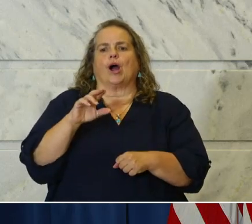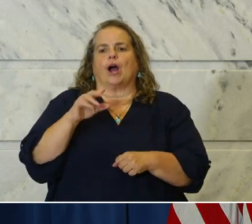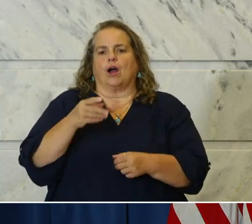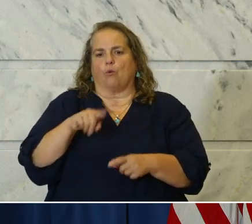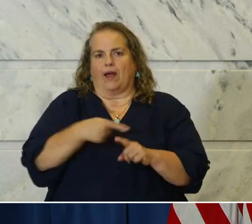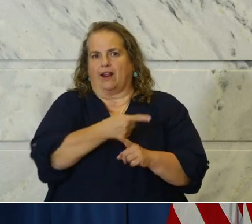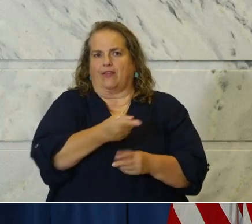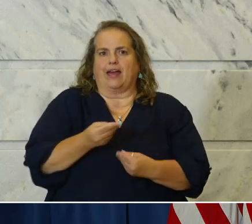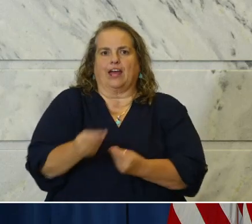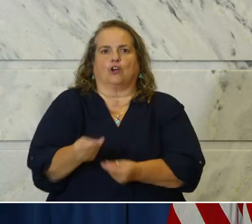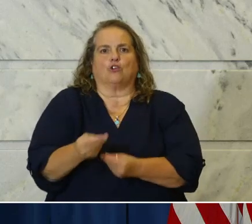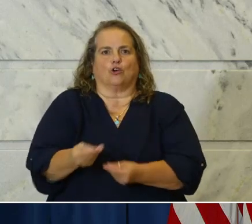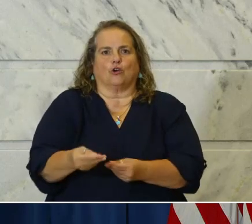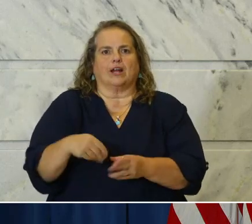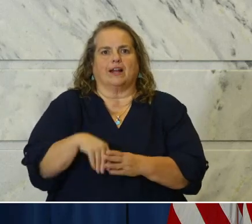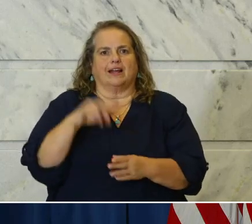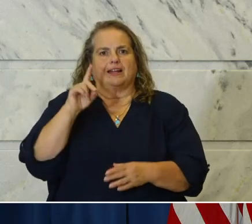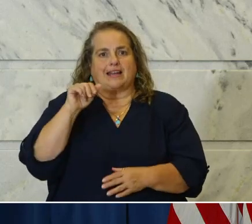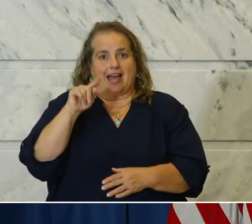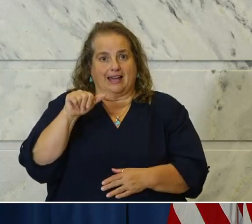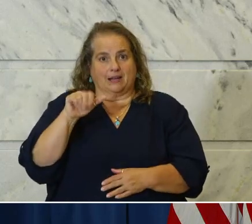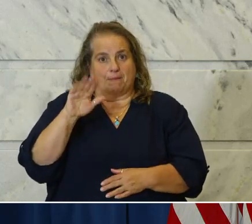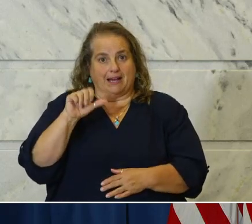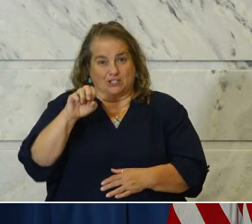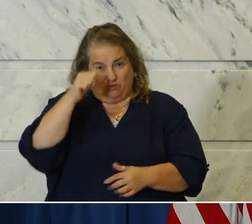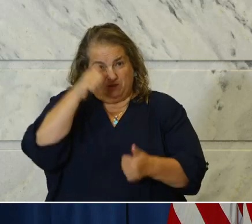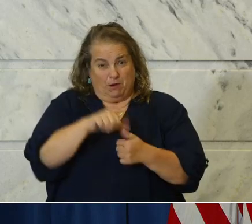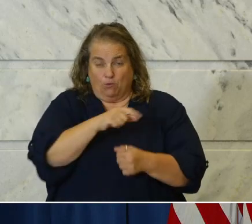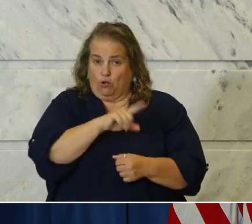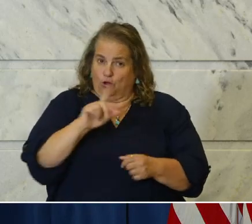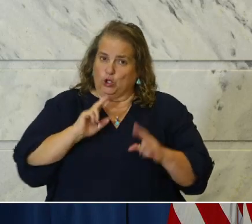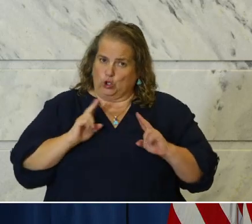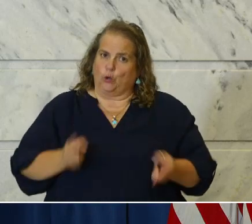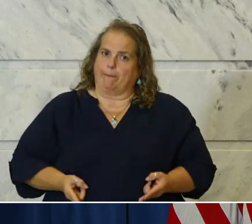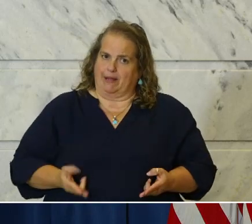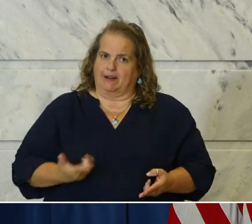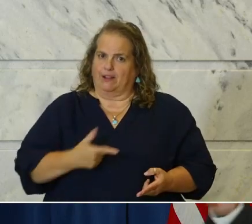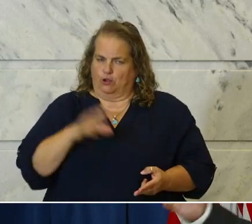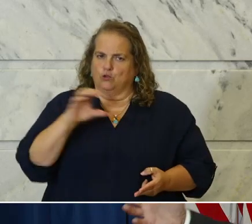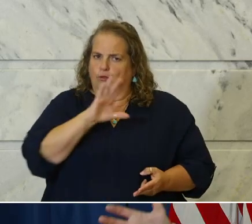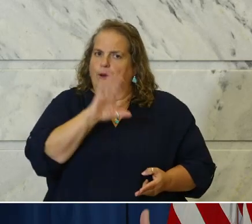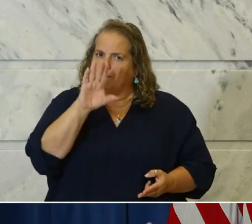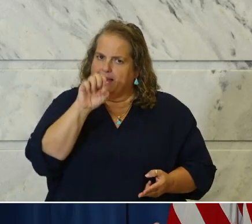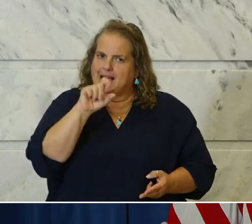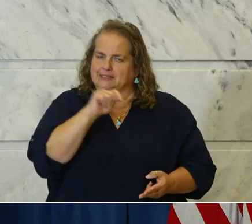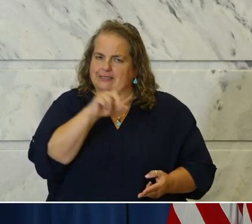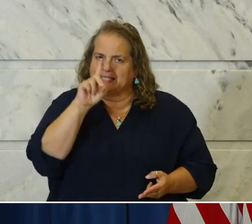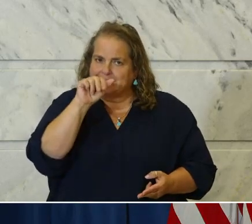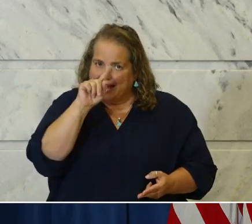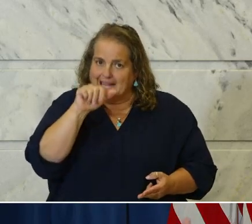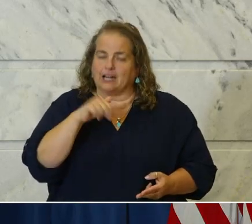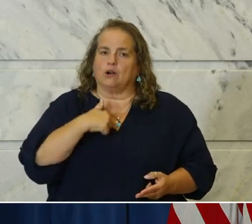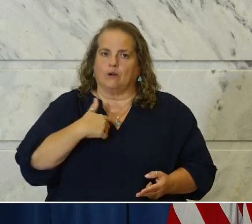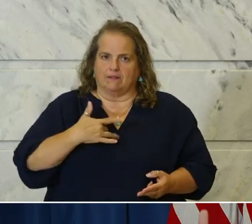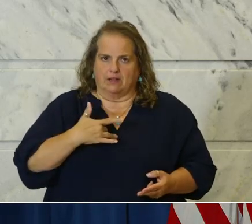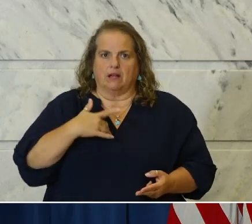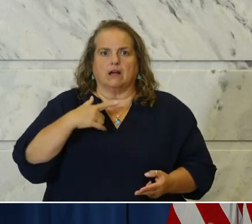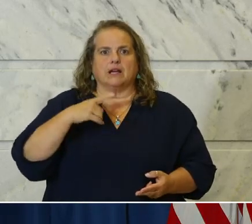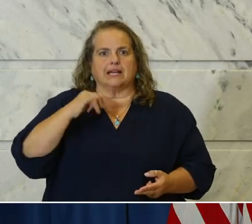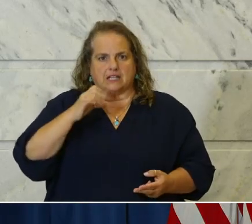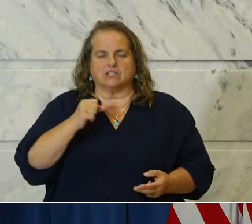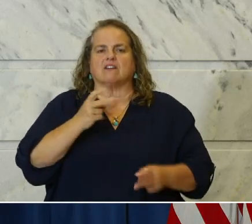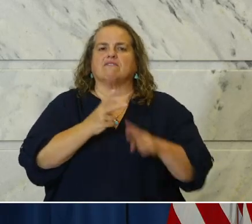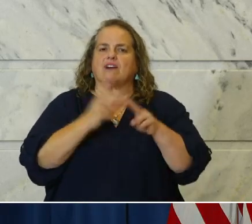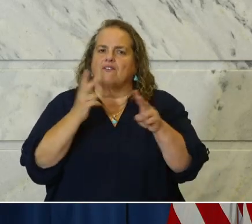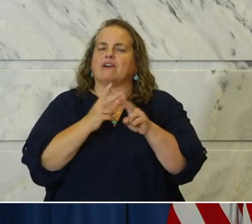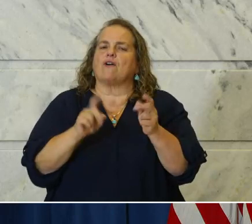too. And we got to understand these are hardworking humans that are doing their best, but we believe that the data, because there's so much of it, is very, very